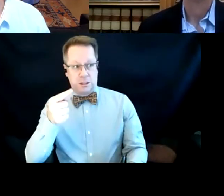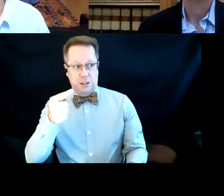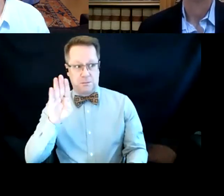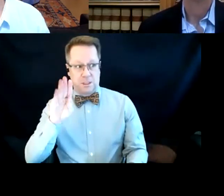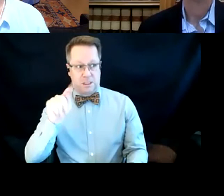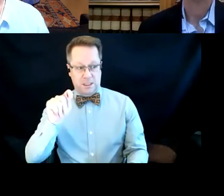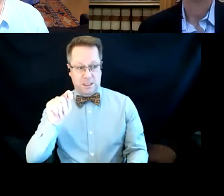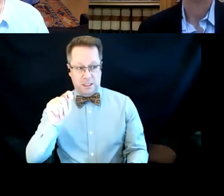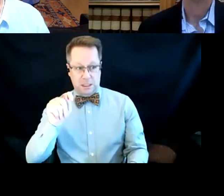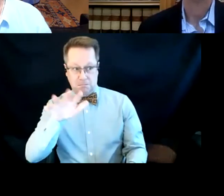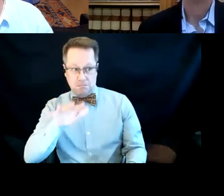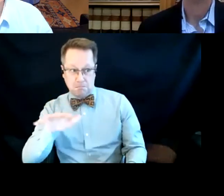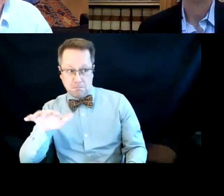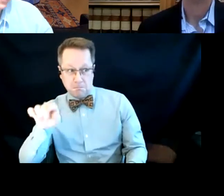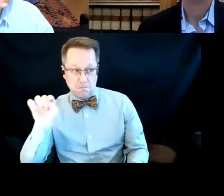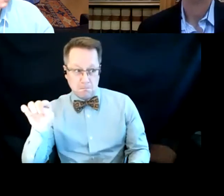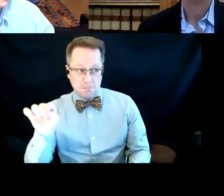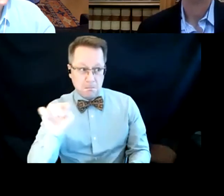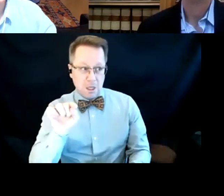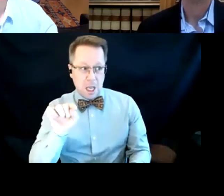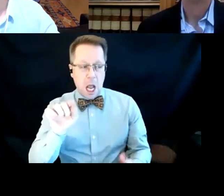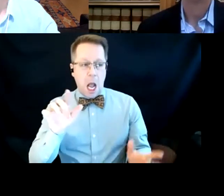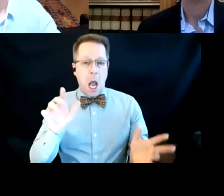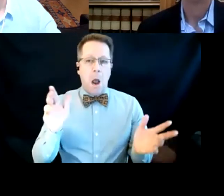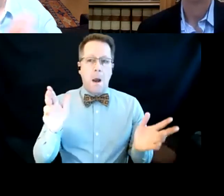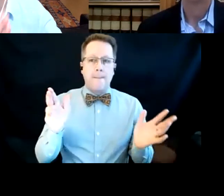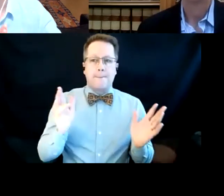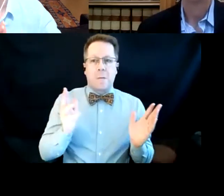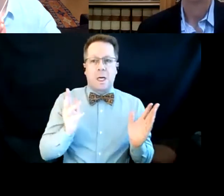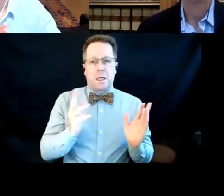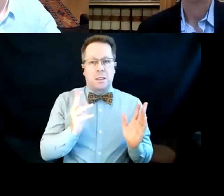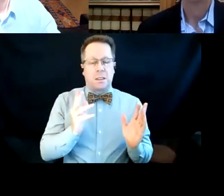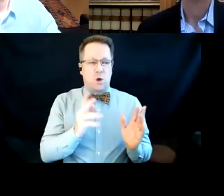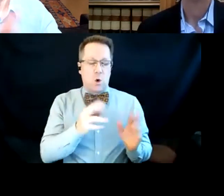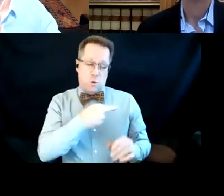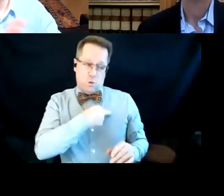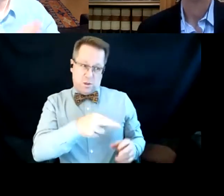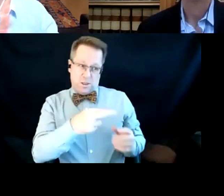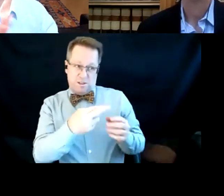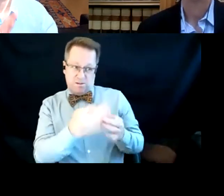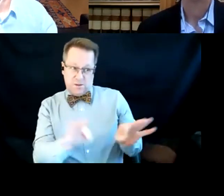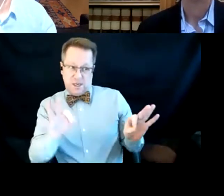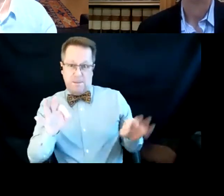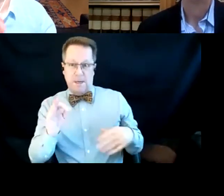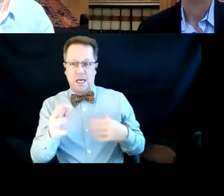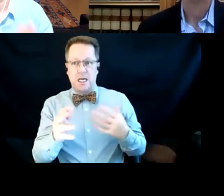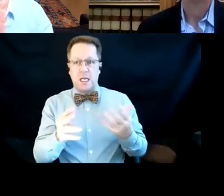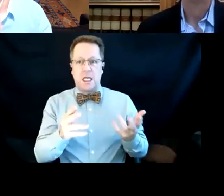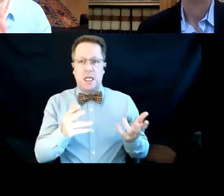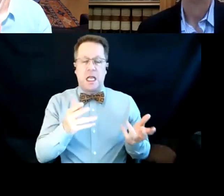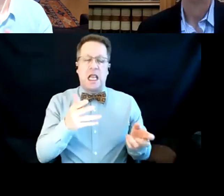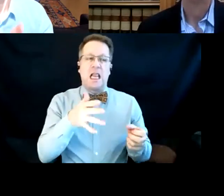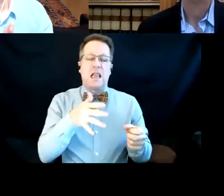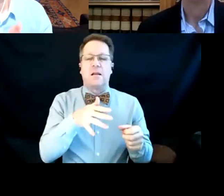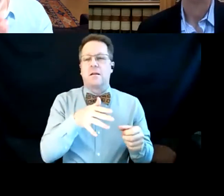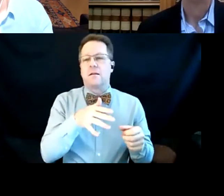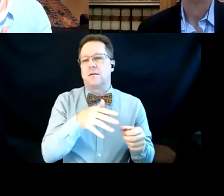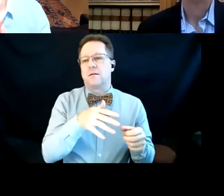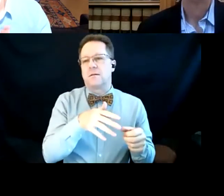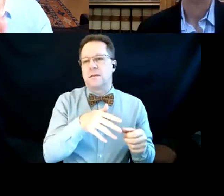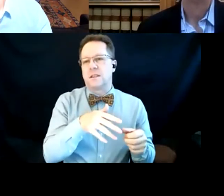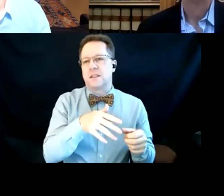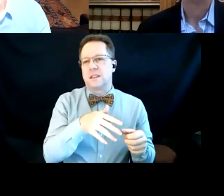freedom space and in the religious exemption spaces, or just religious freedom in general, there's already enough of a move in the court to be sort